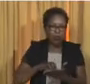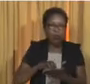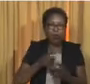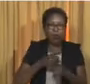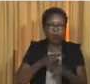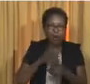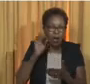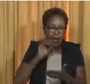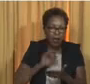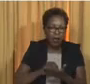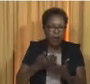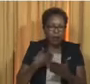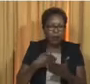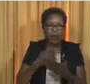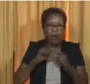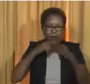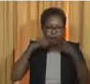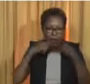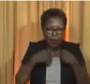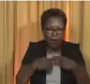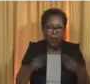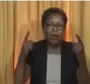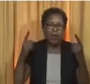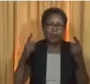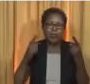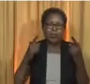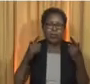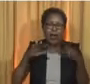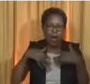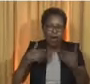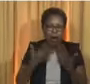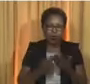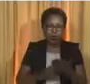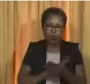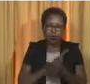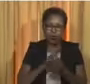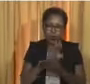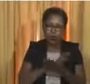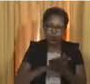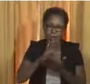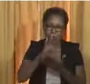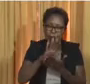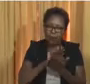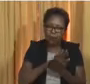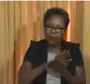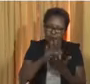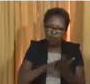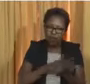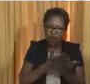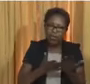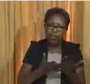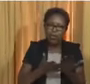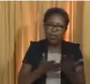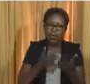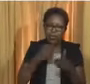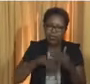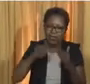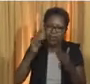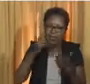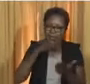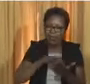the applicability or otherwise of the basic structure doctrine in Kenya's constitutional context, a court